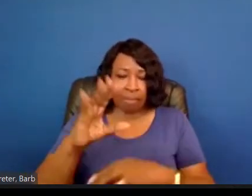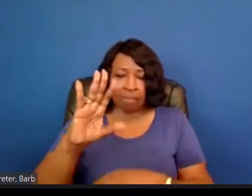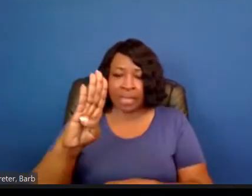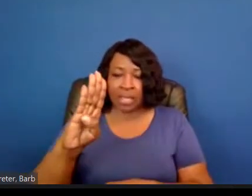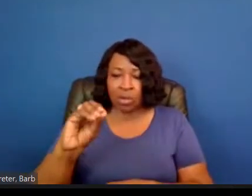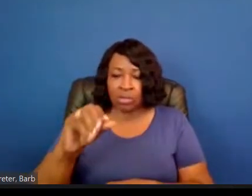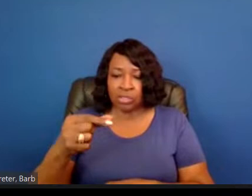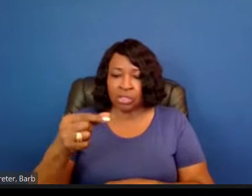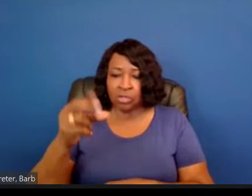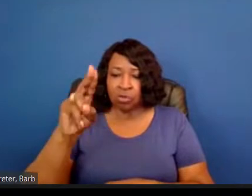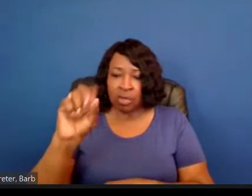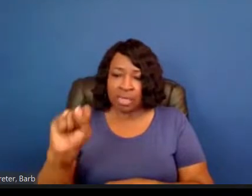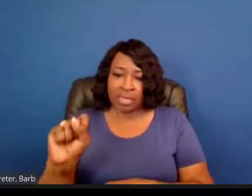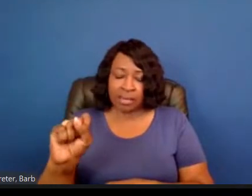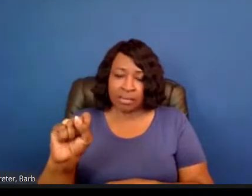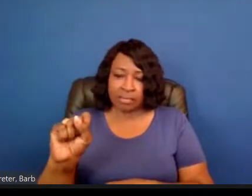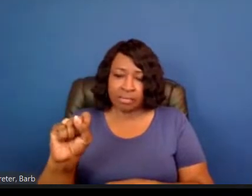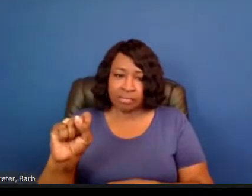BOGUS.